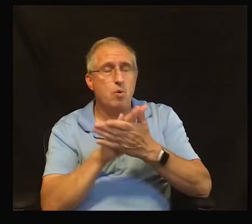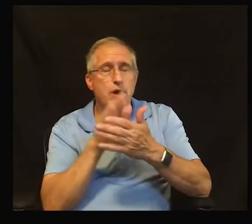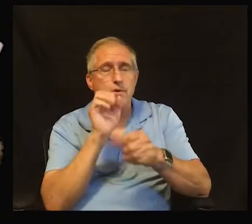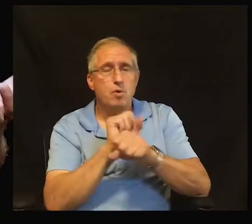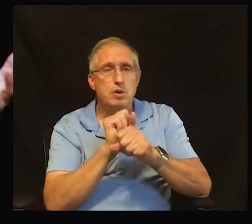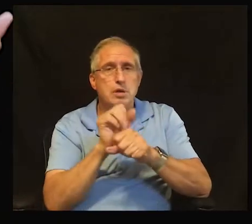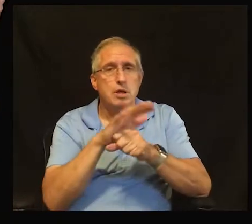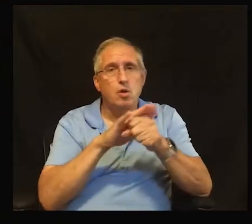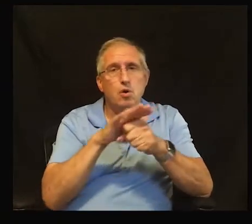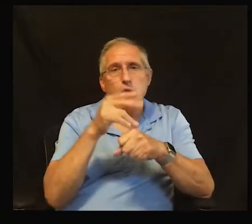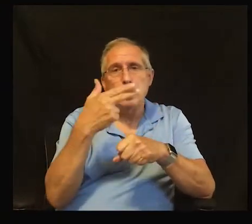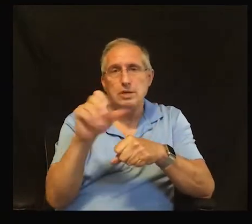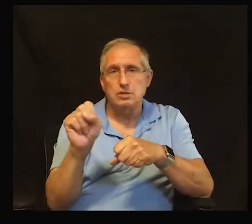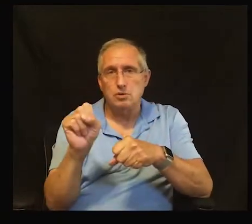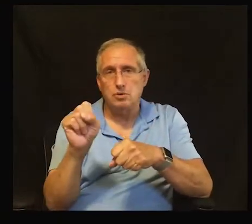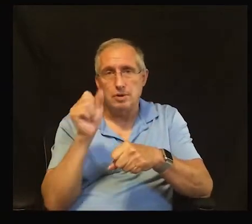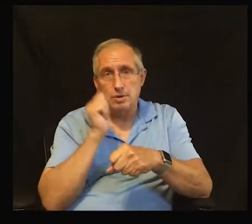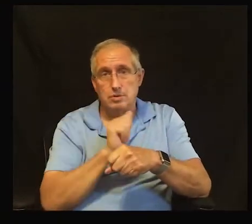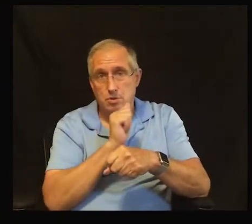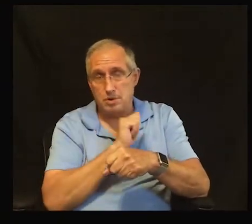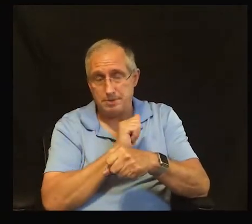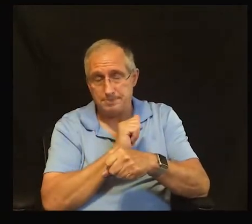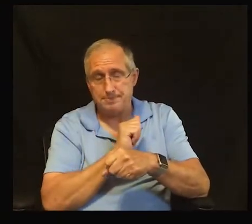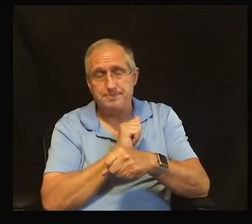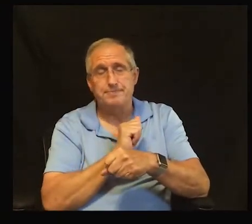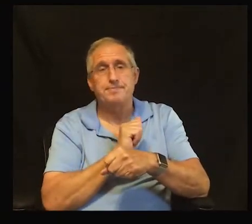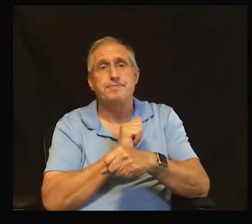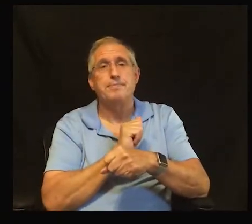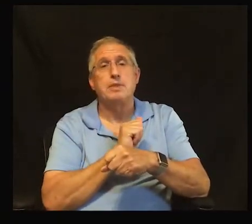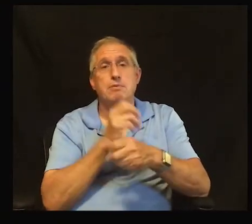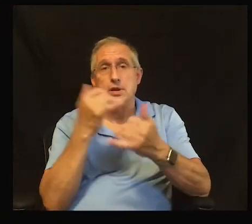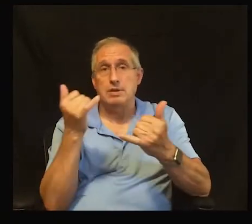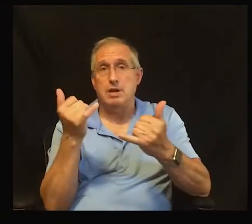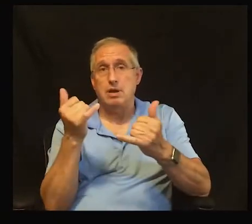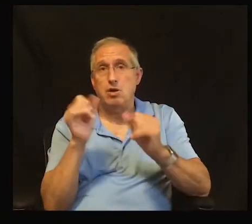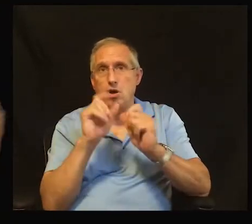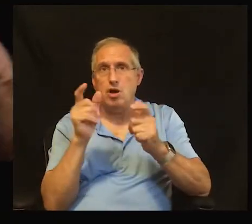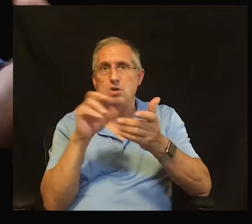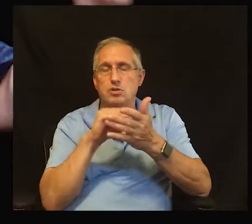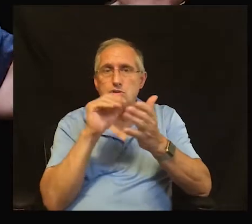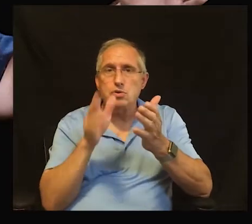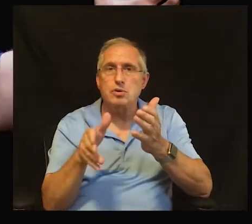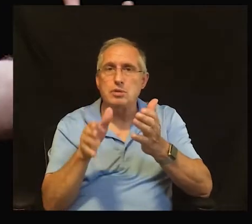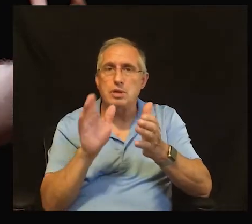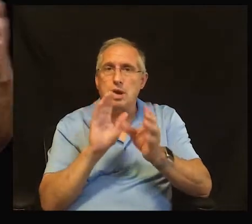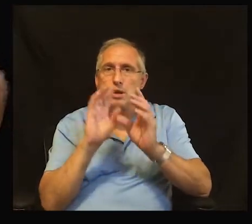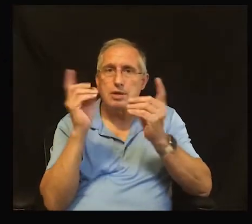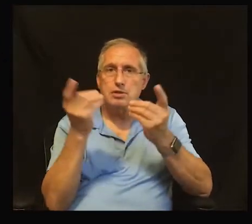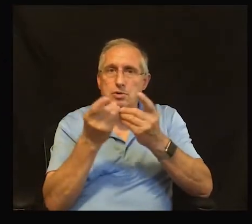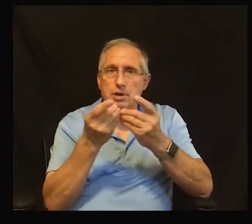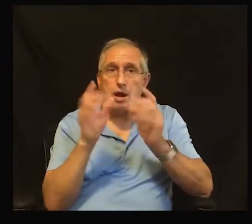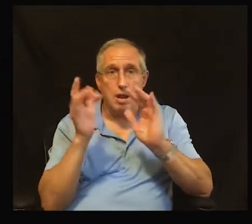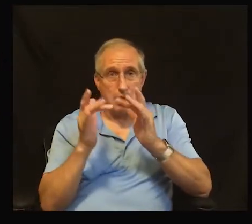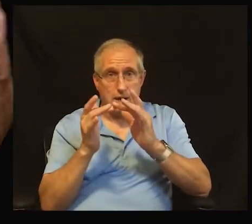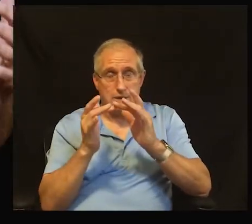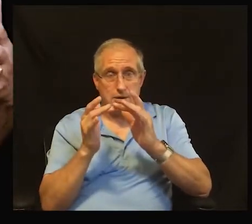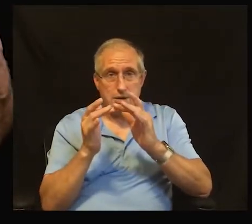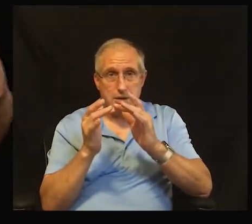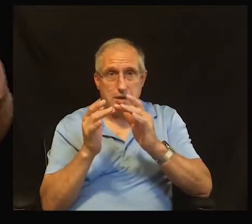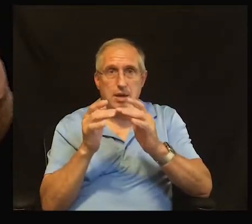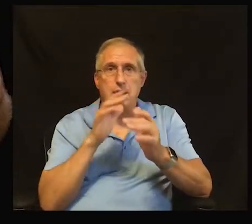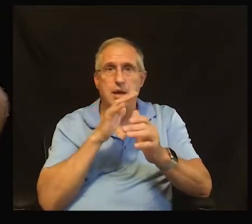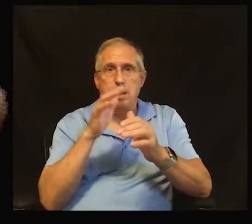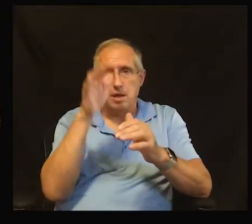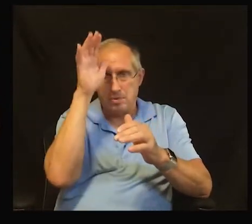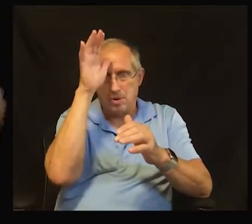My wife works at a local high school here in Arizona, in Phoenix, Arizona. And right now, all of our students in our school districts are